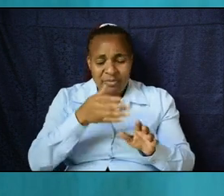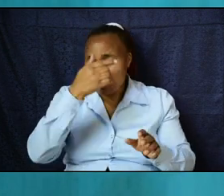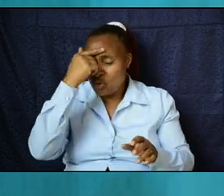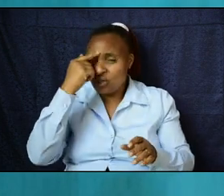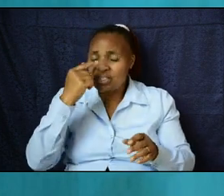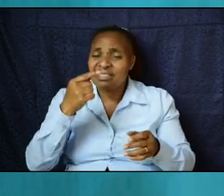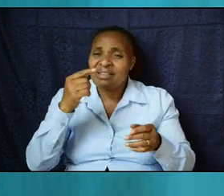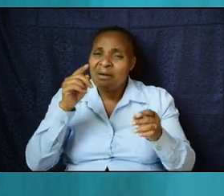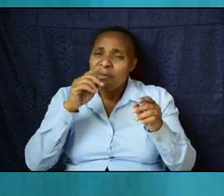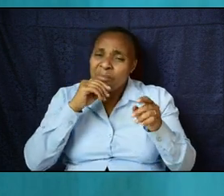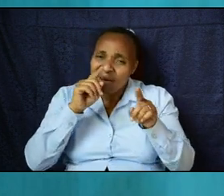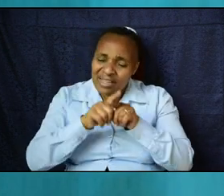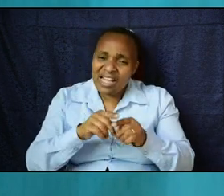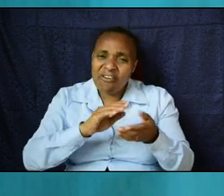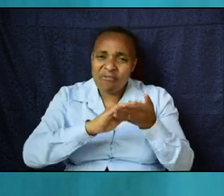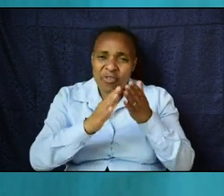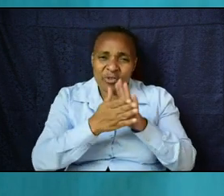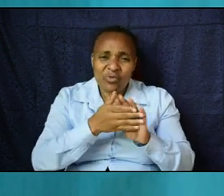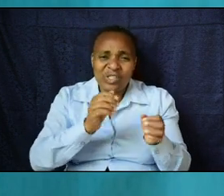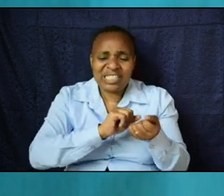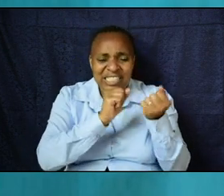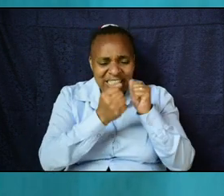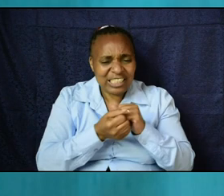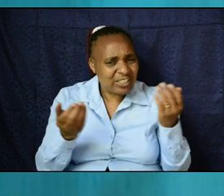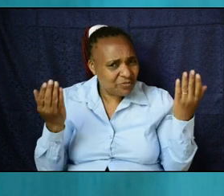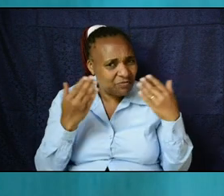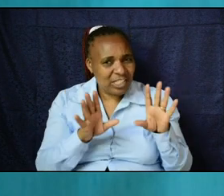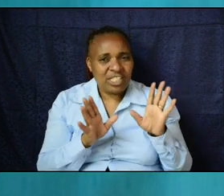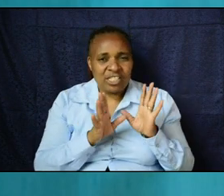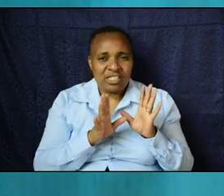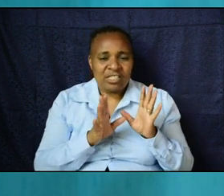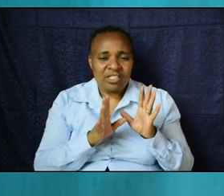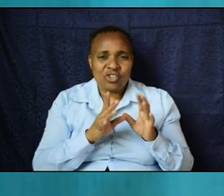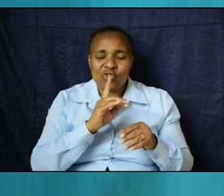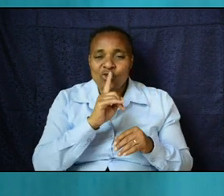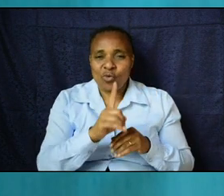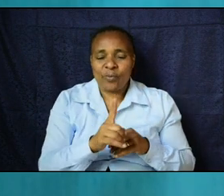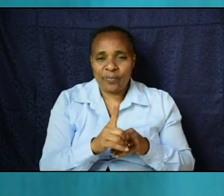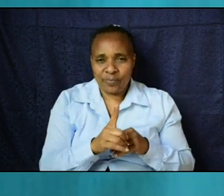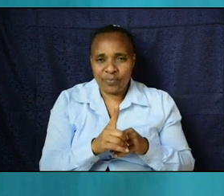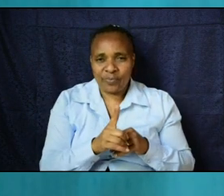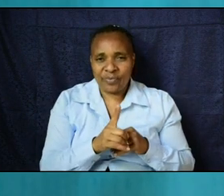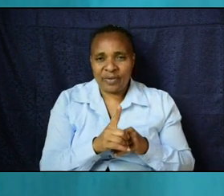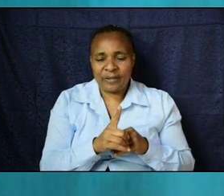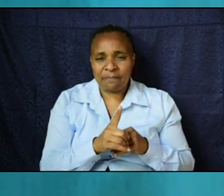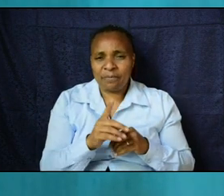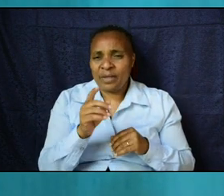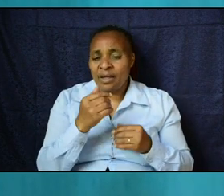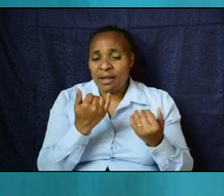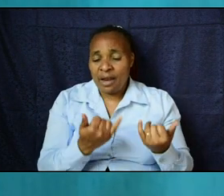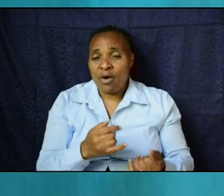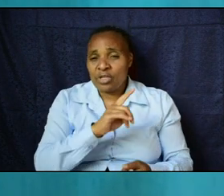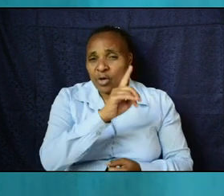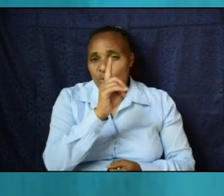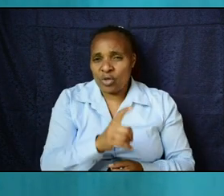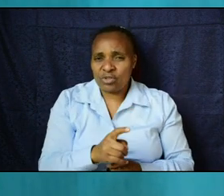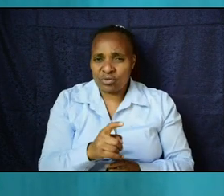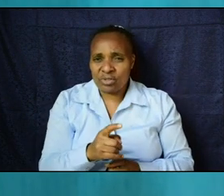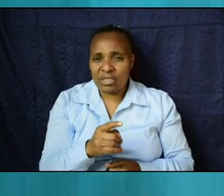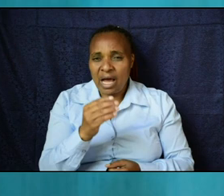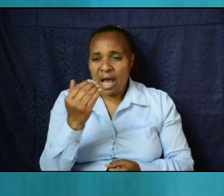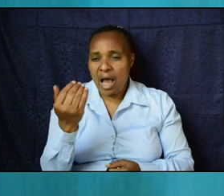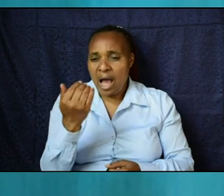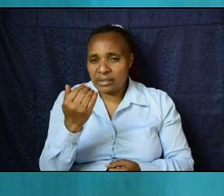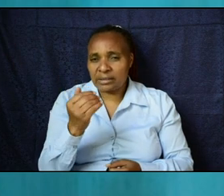brothers because they had changed. So there's a question which was asked